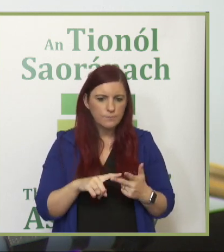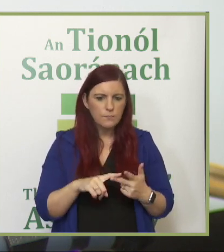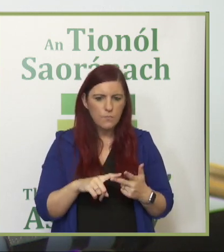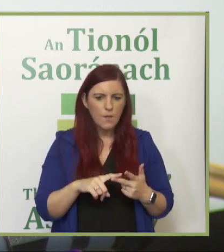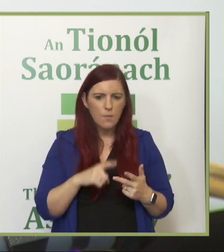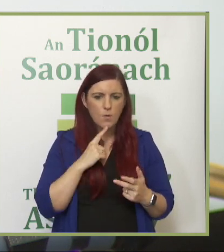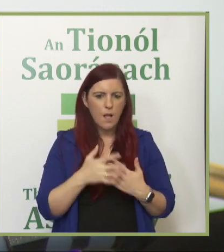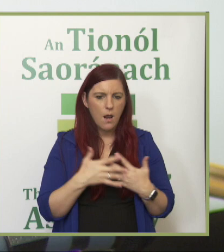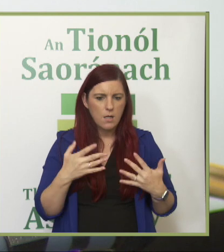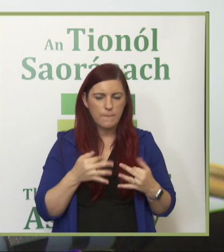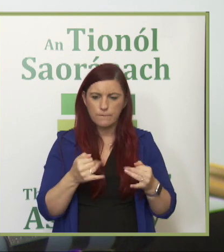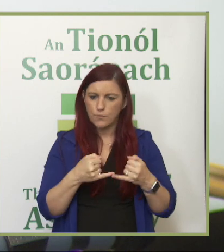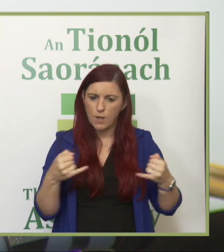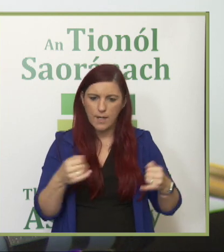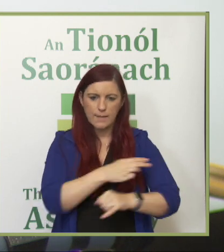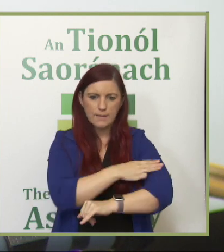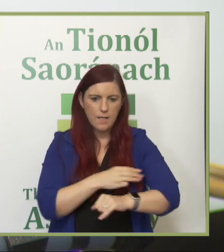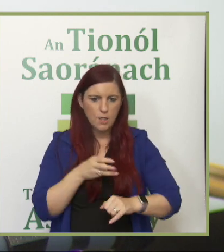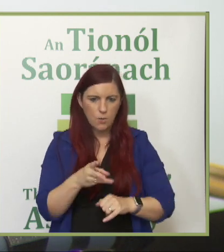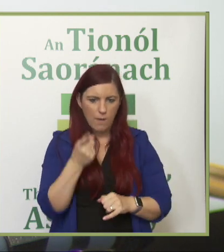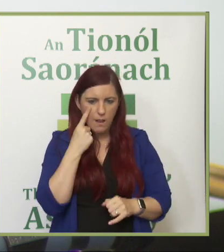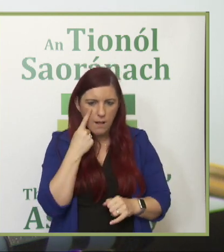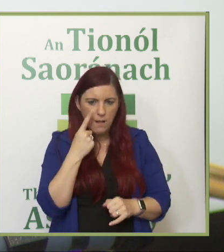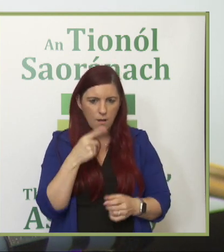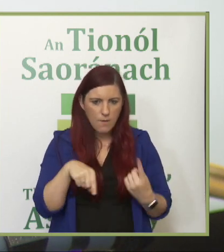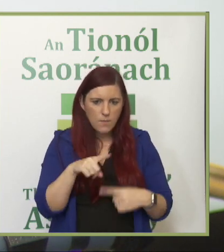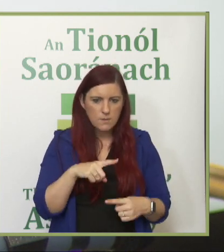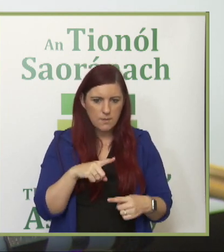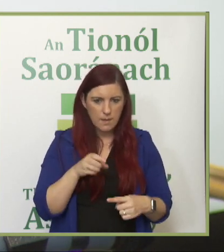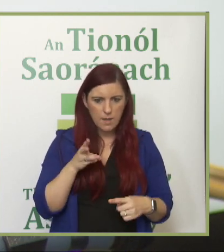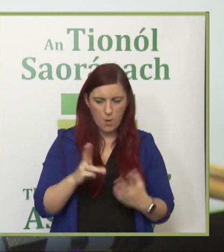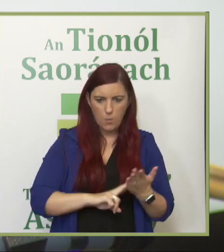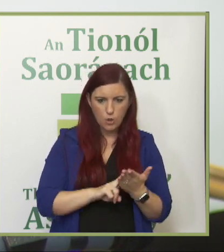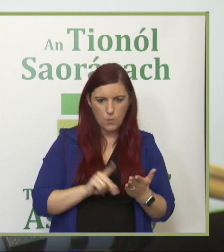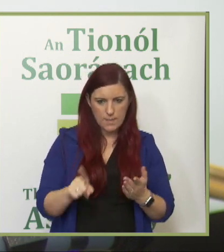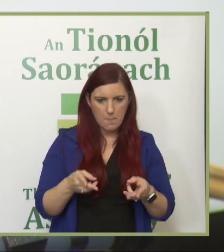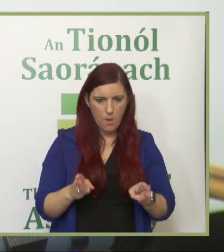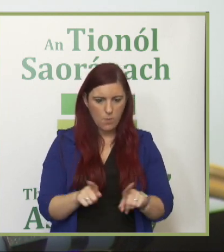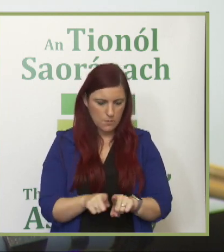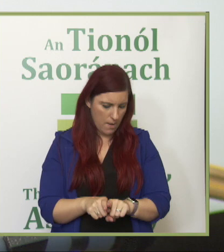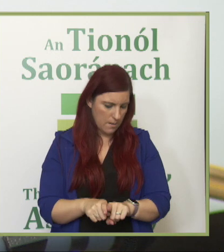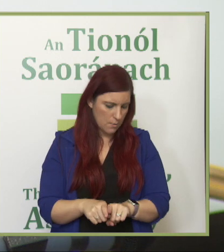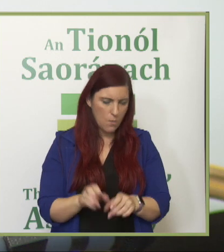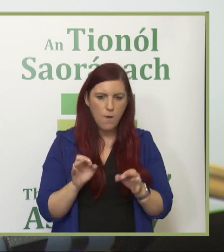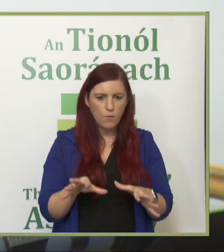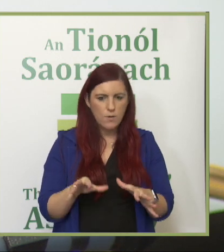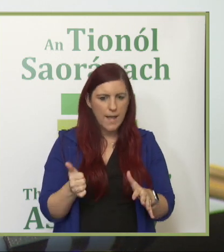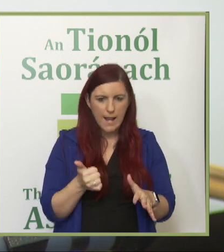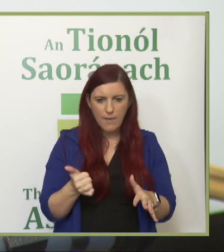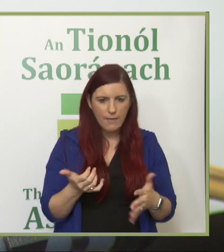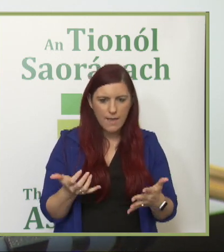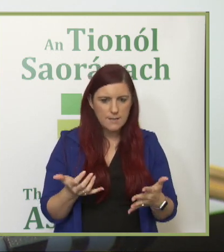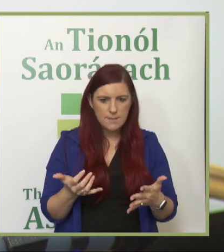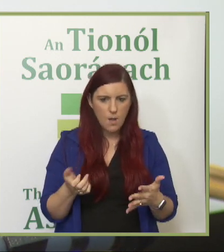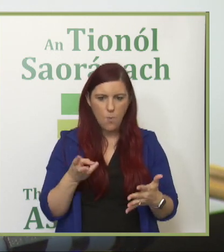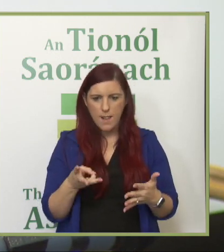A lot of the frontline guards that you will see every day outside, they utilise that power. So, of course, anything that would diminish